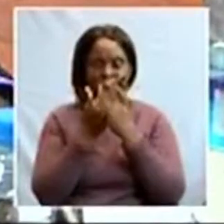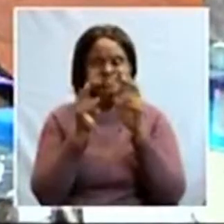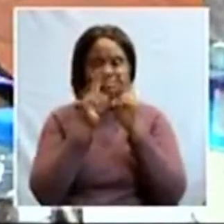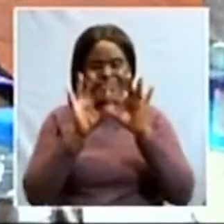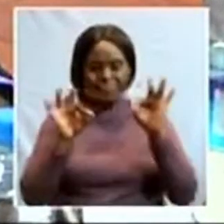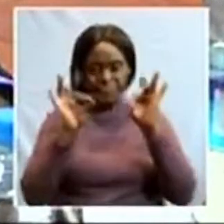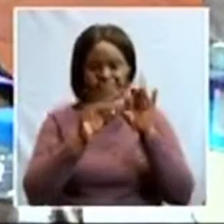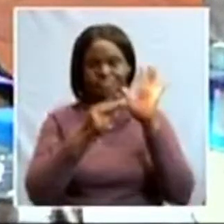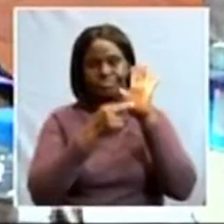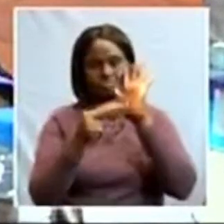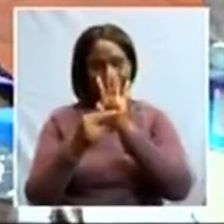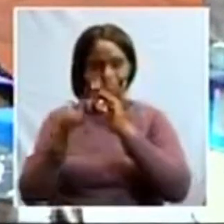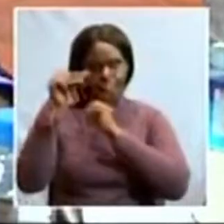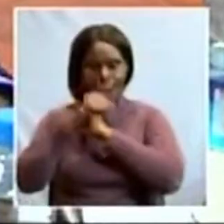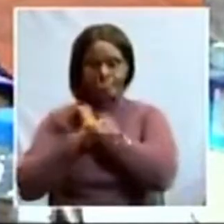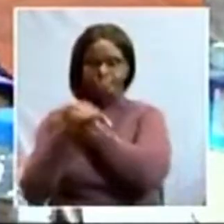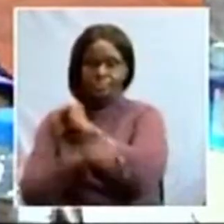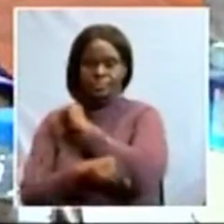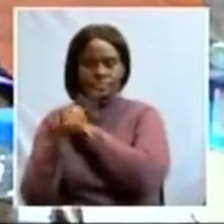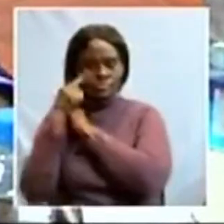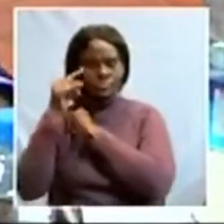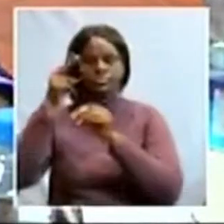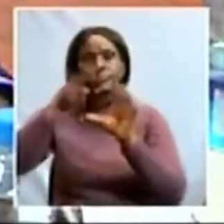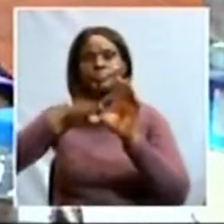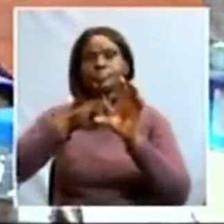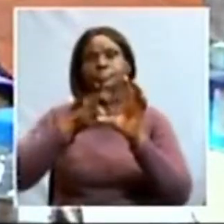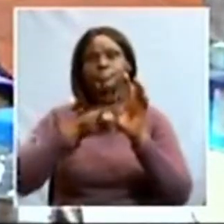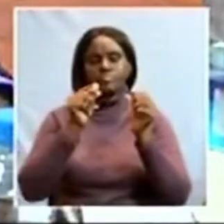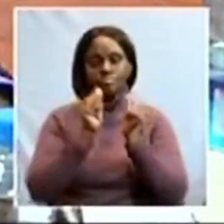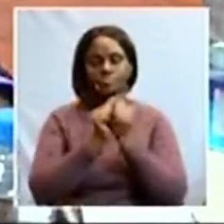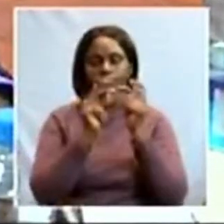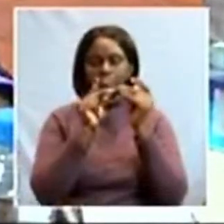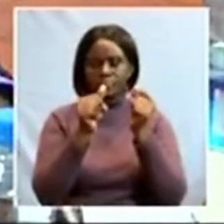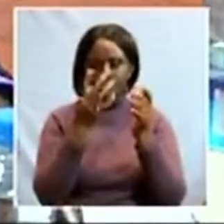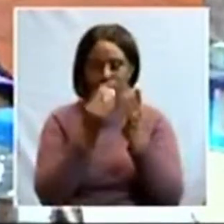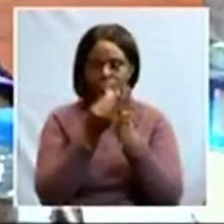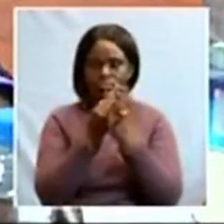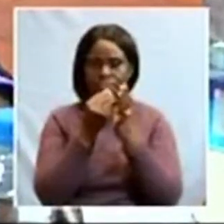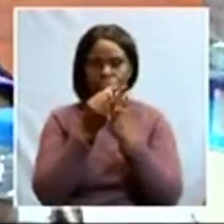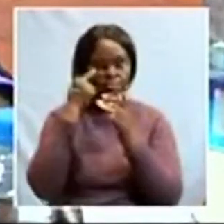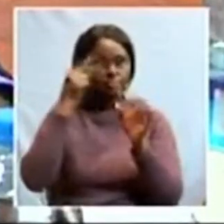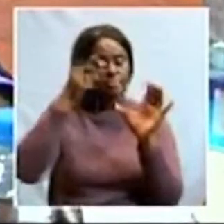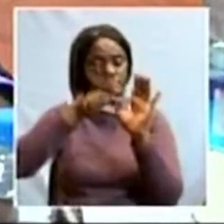necessary disposal details for fuel amount